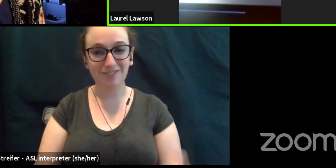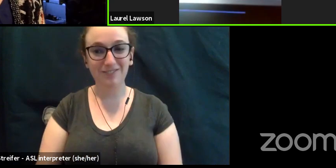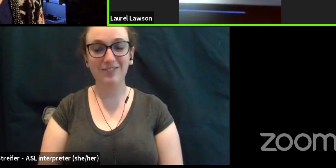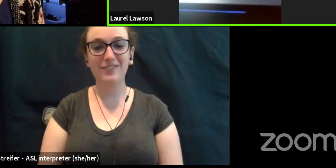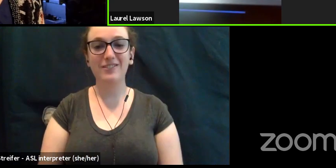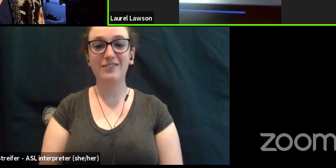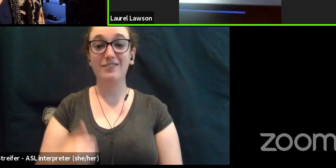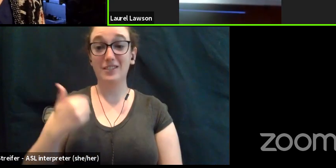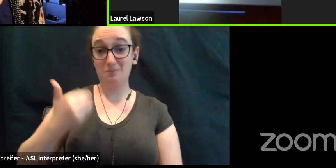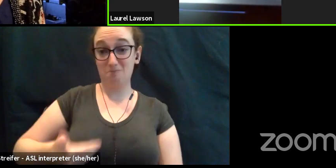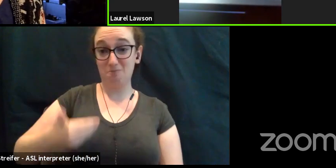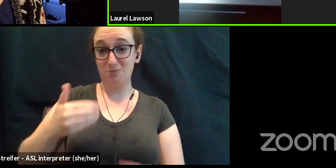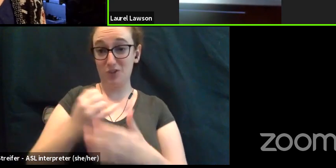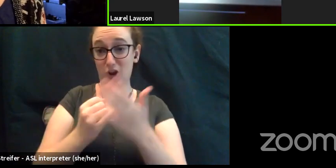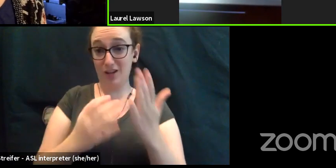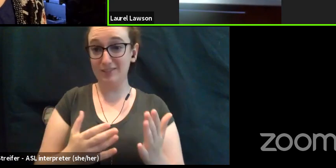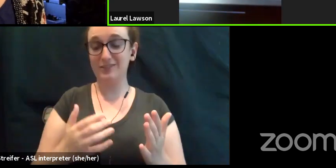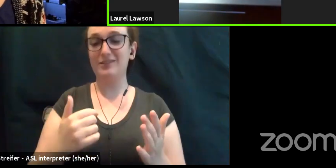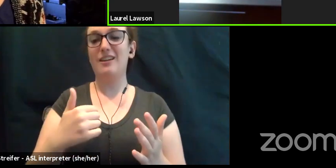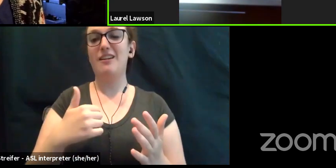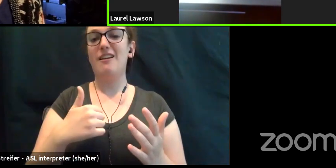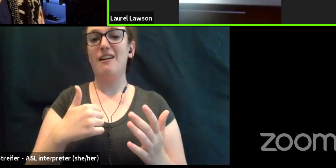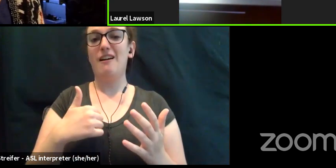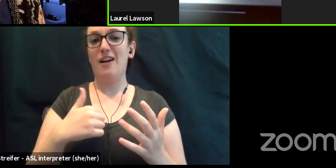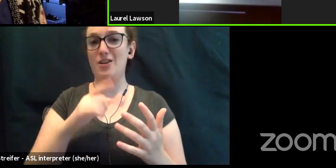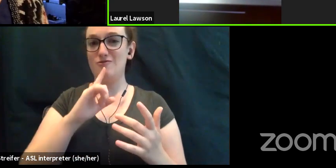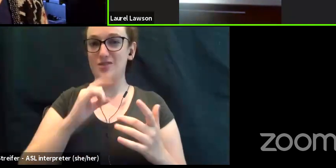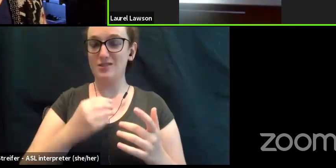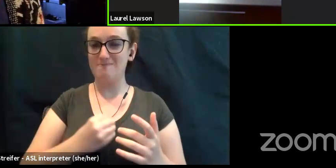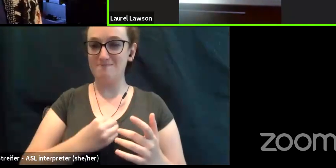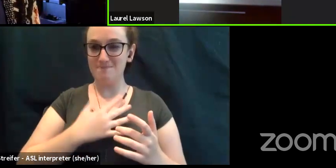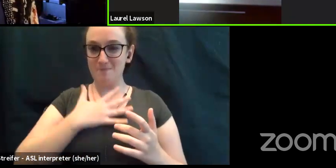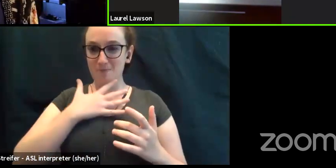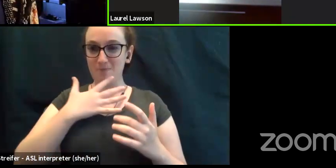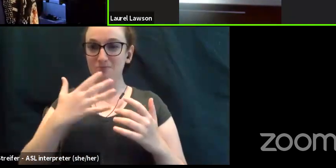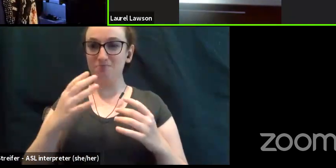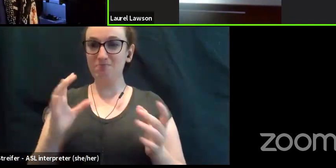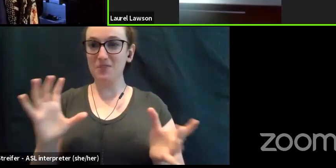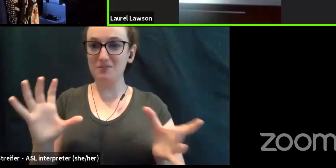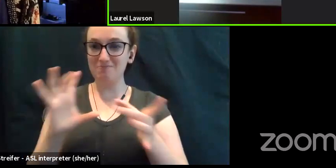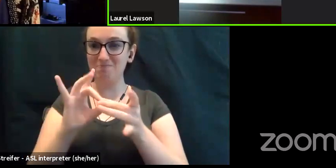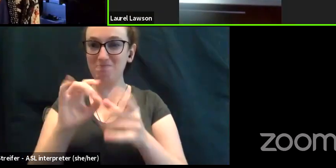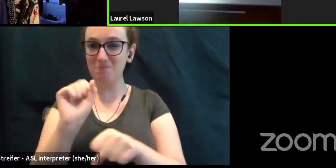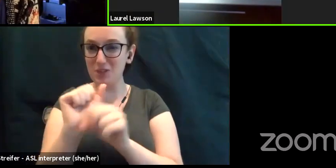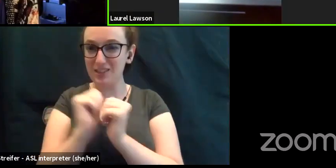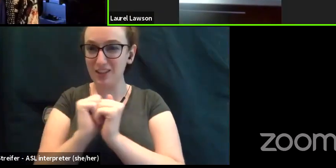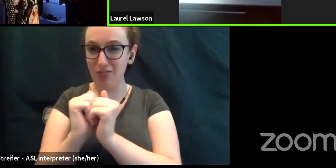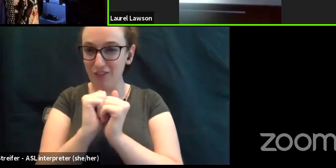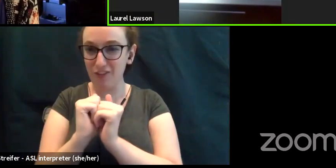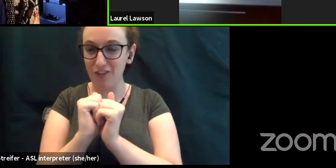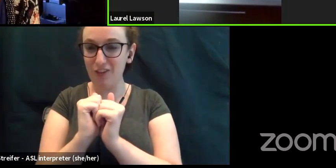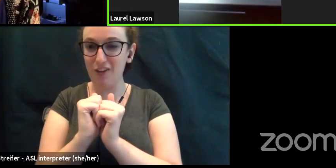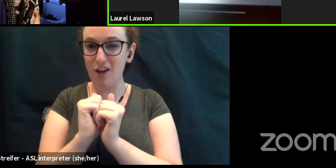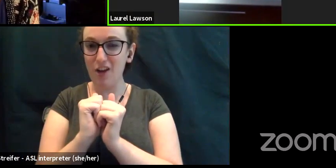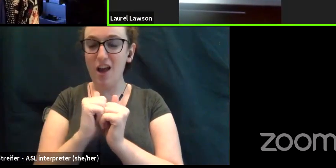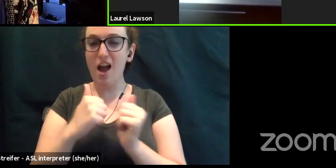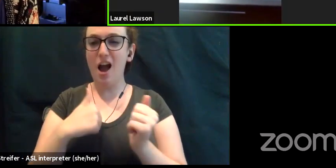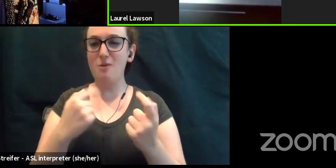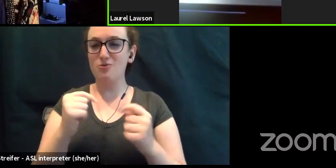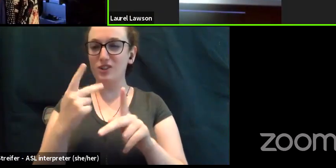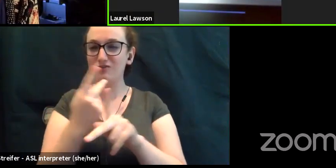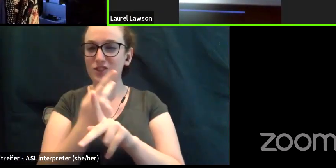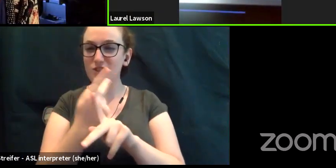an artist, I thrive on collaboration and on crossover. So I'm exploring